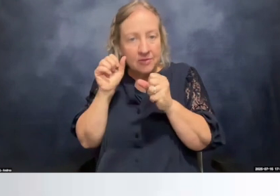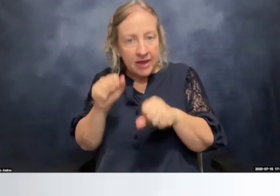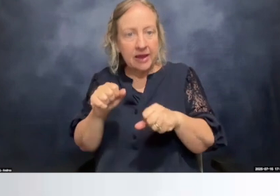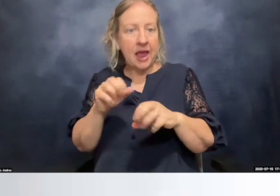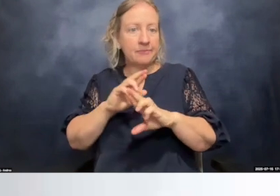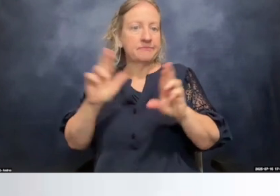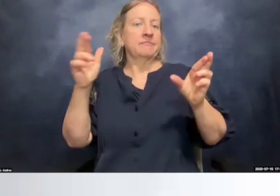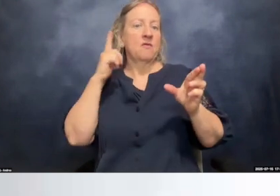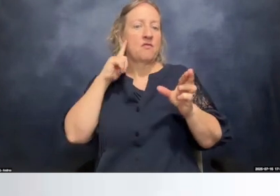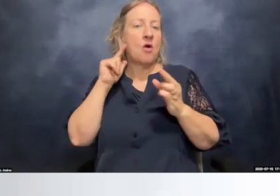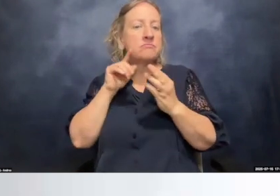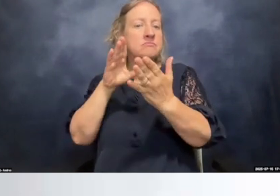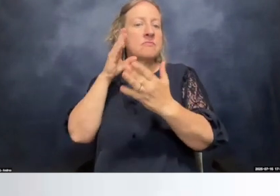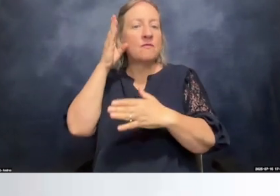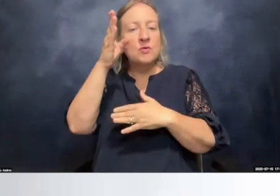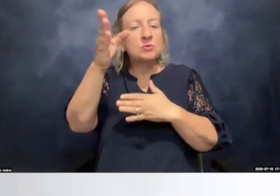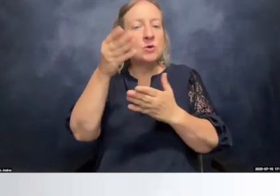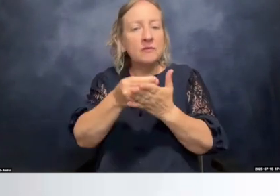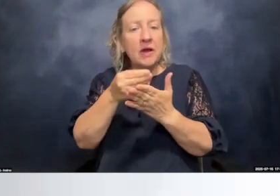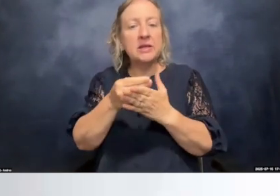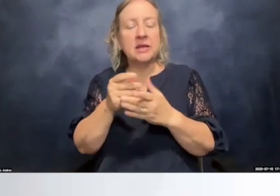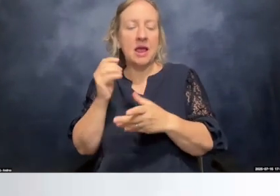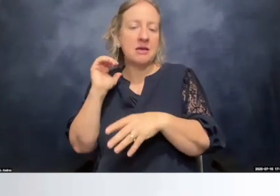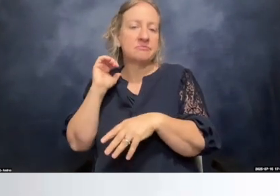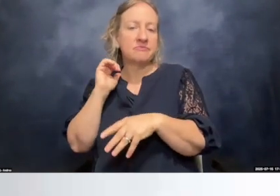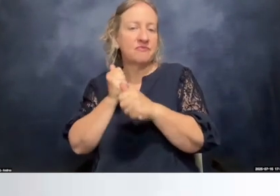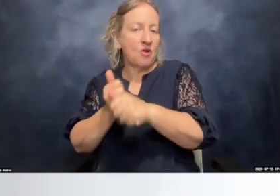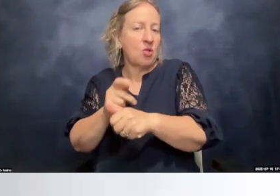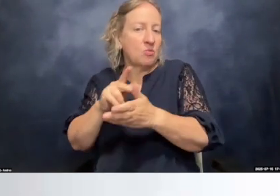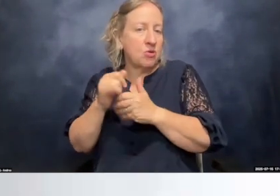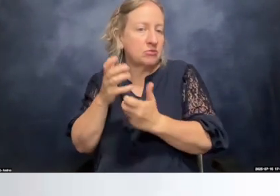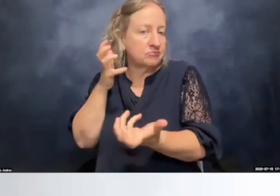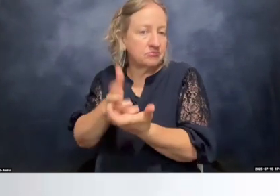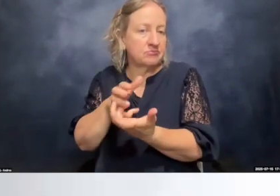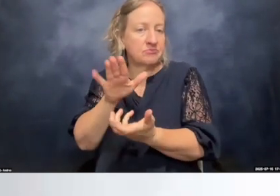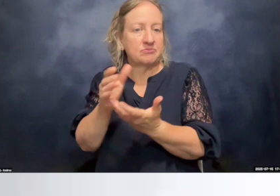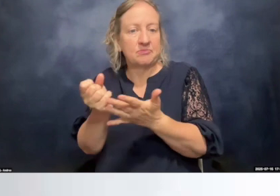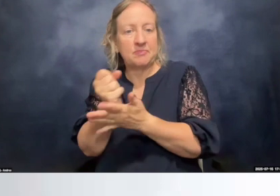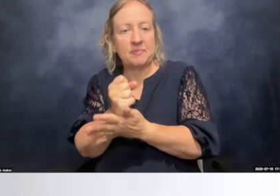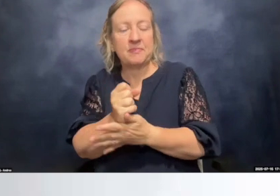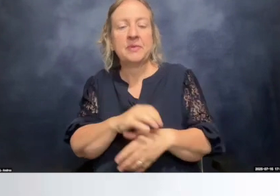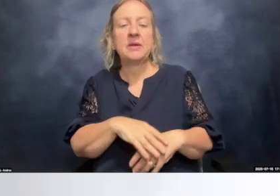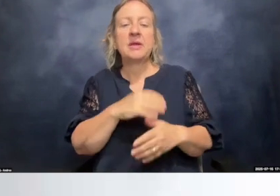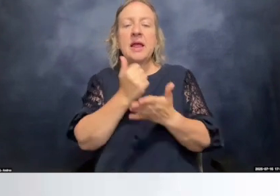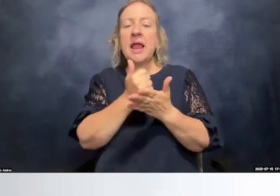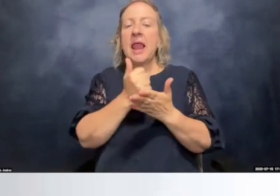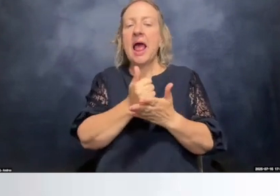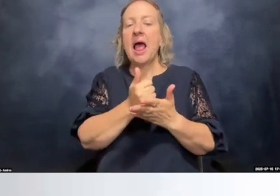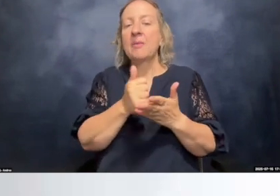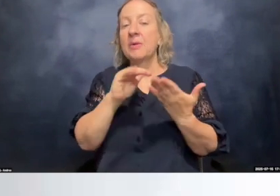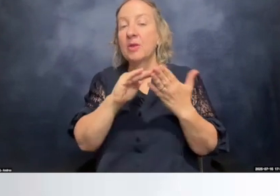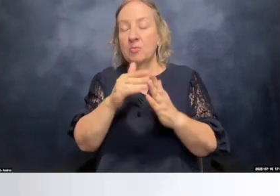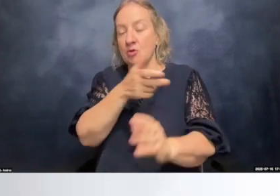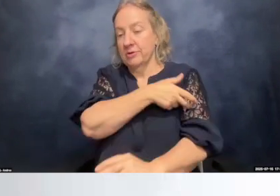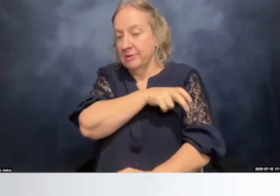funding and implement projects that reflect their priorities. These early investments help shift the power to the community where it